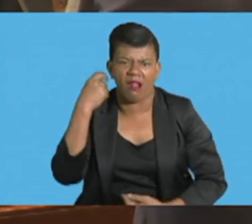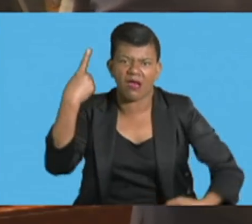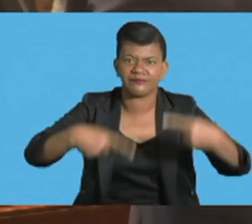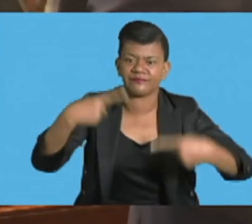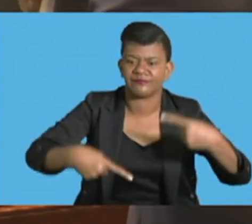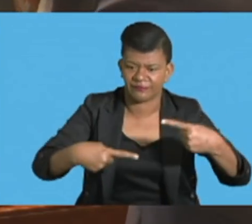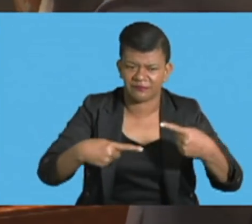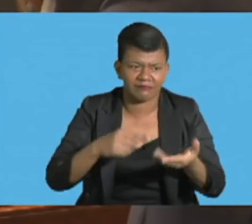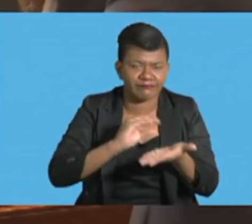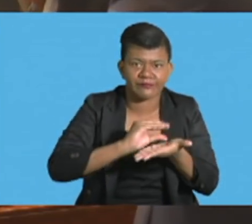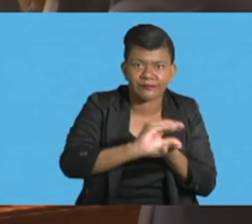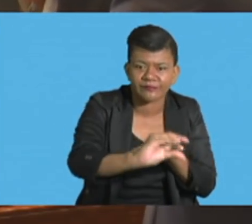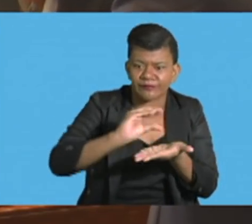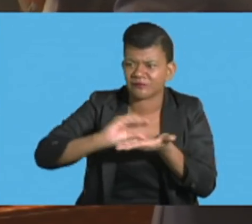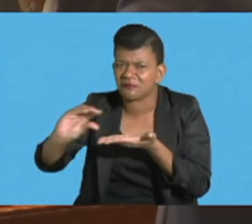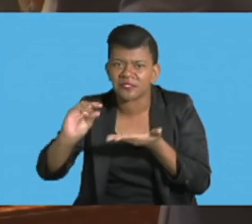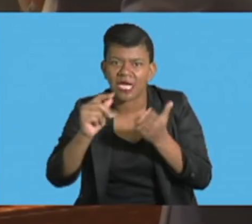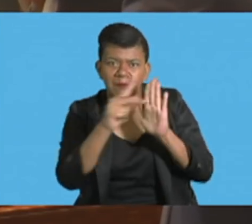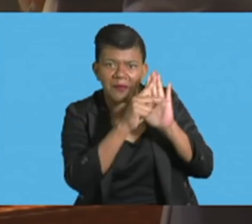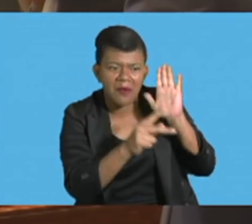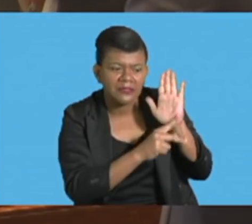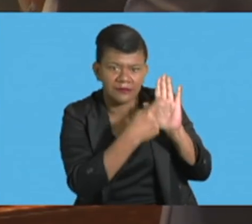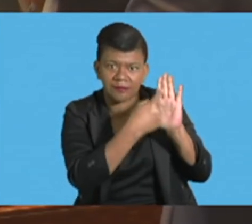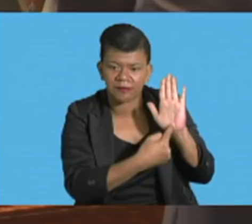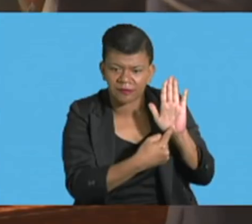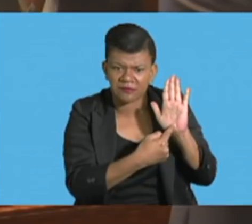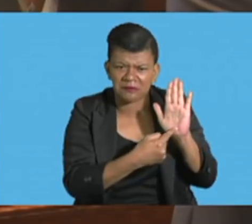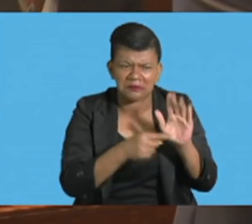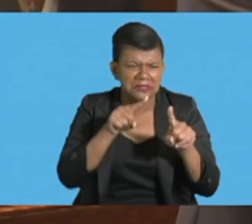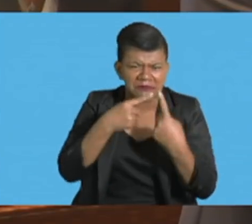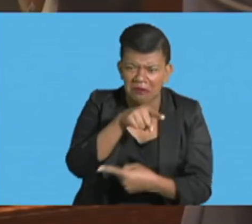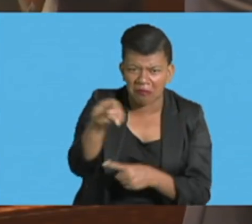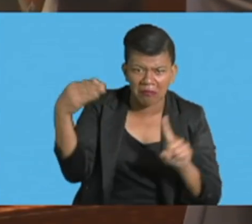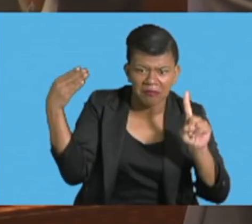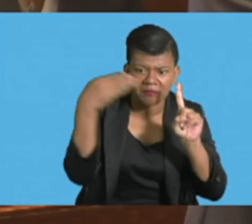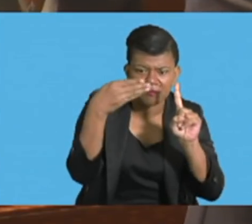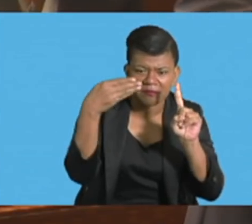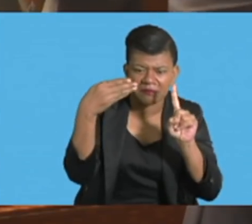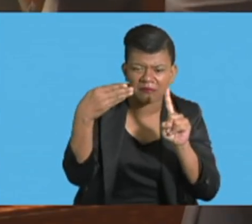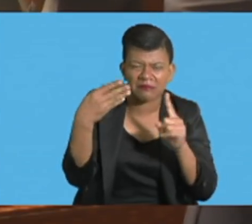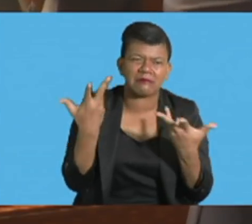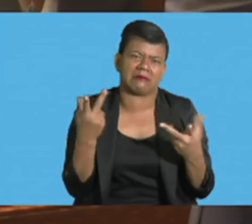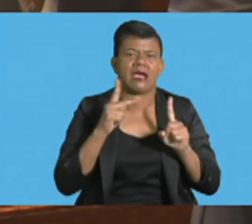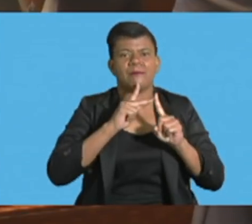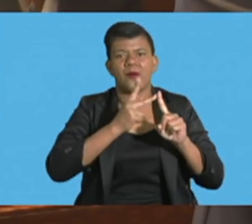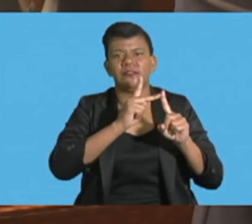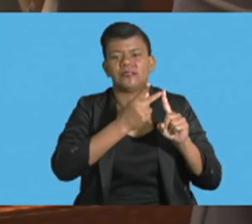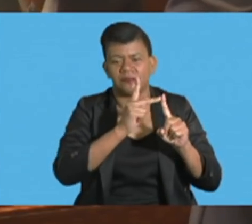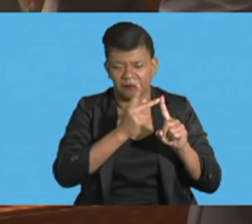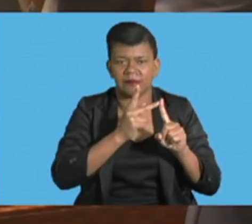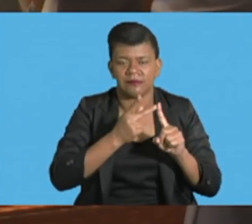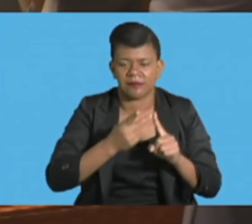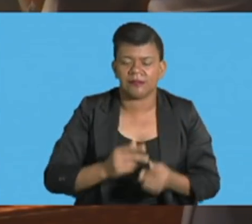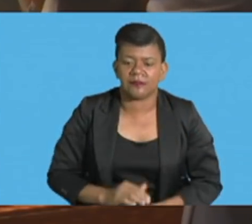policies, or even philosophical approaches is all part of politics. But there is a